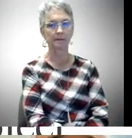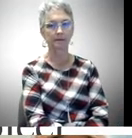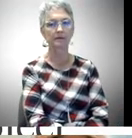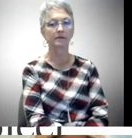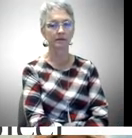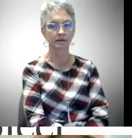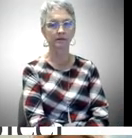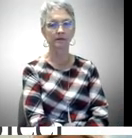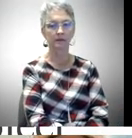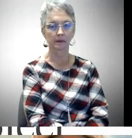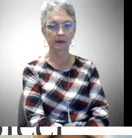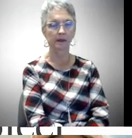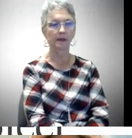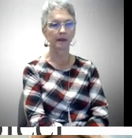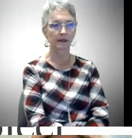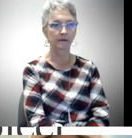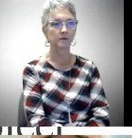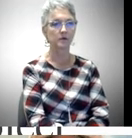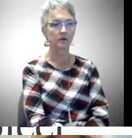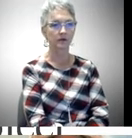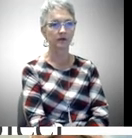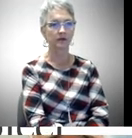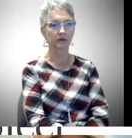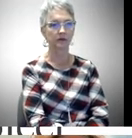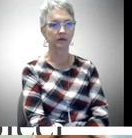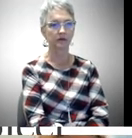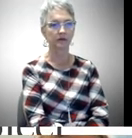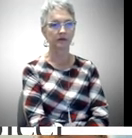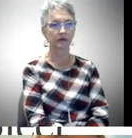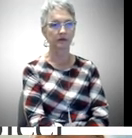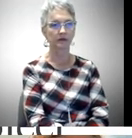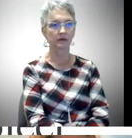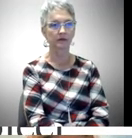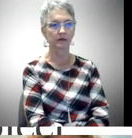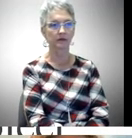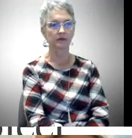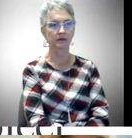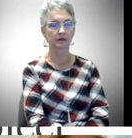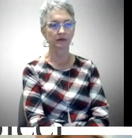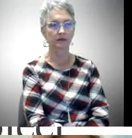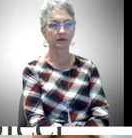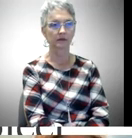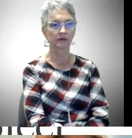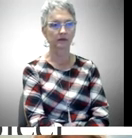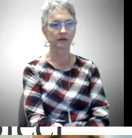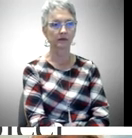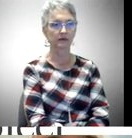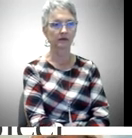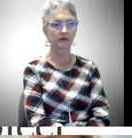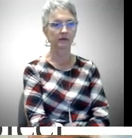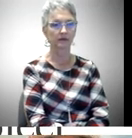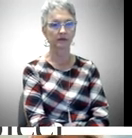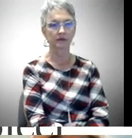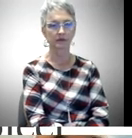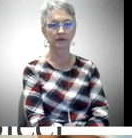permanent. And so we can do it around the state, which made it a lot easier, as opposed to us coming in and say, oh, this is a supported decision making is